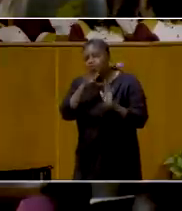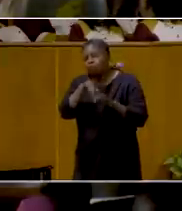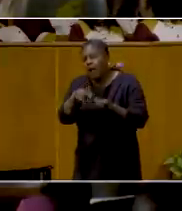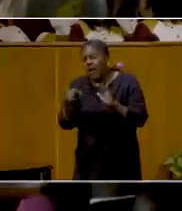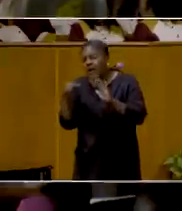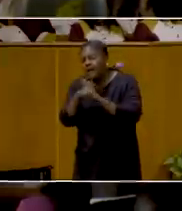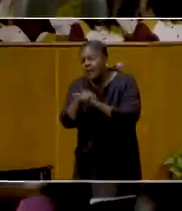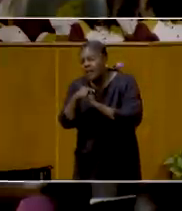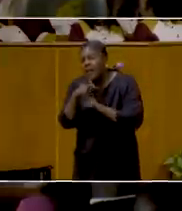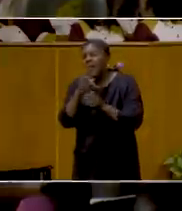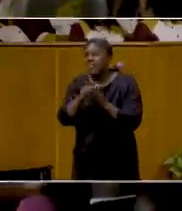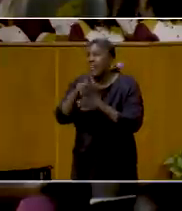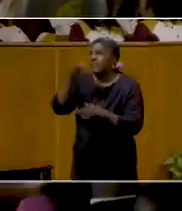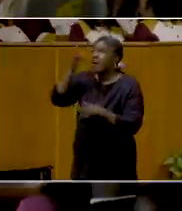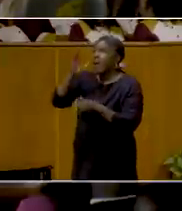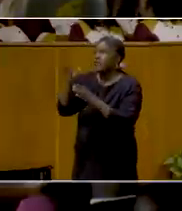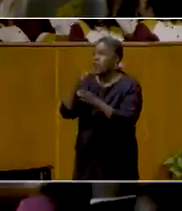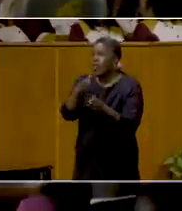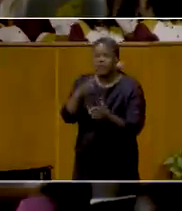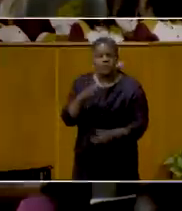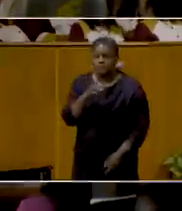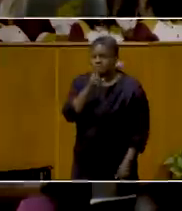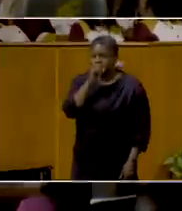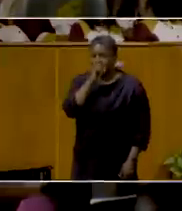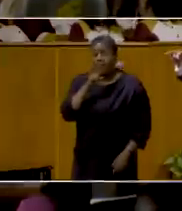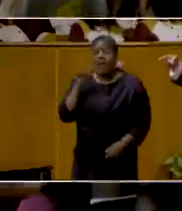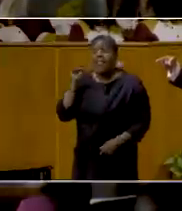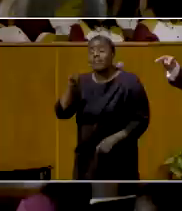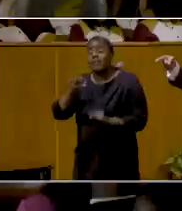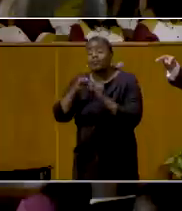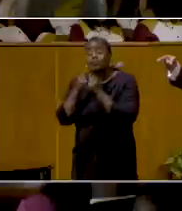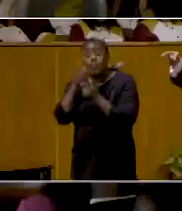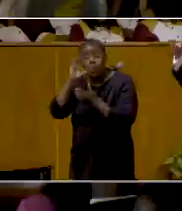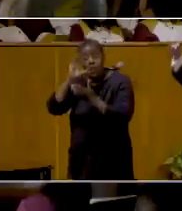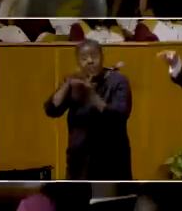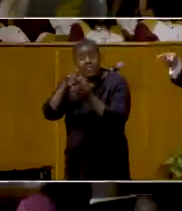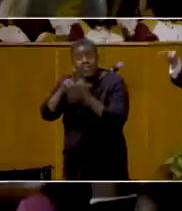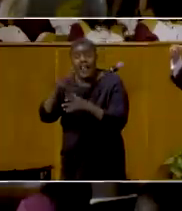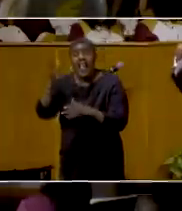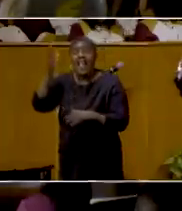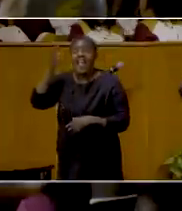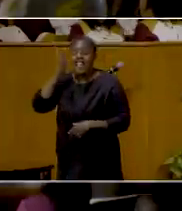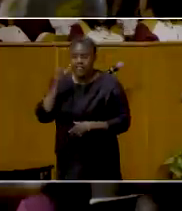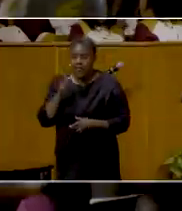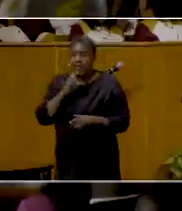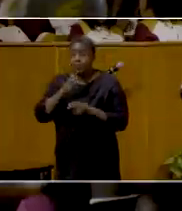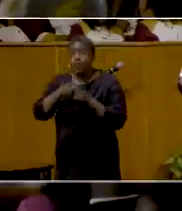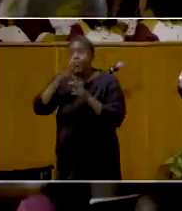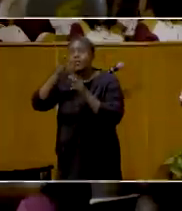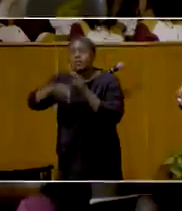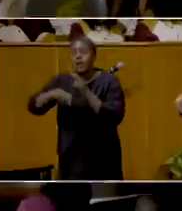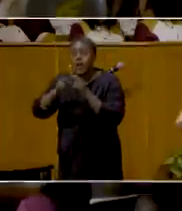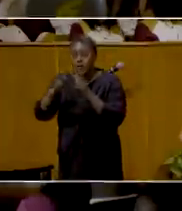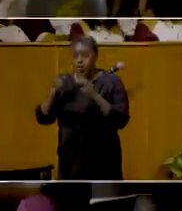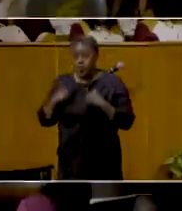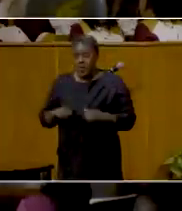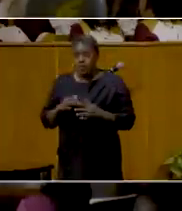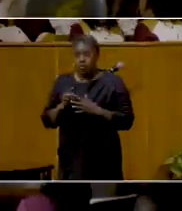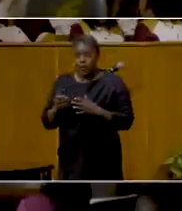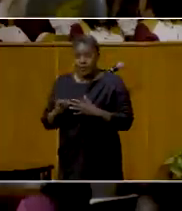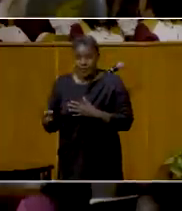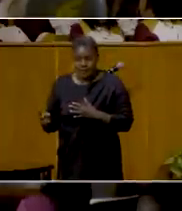drunk driver is God's will. This group believes that evil is the result of human